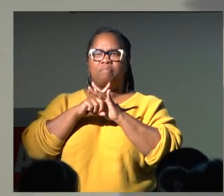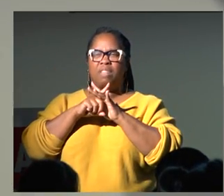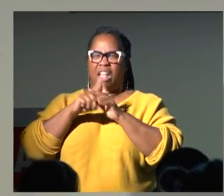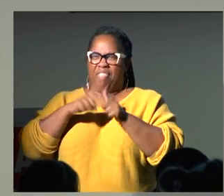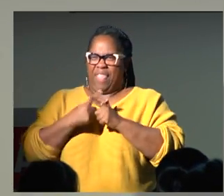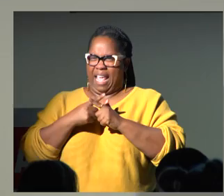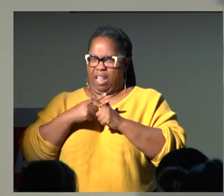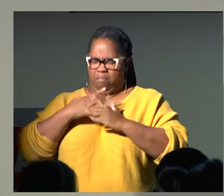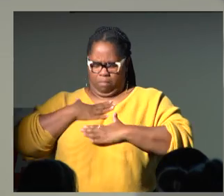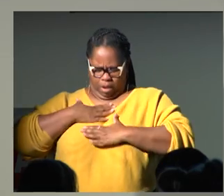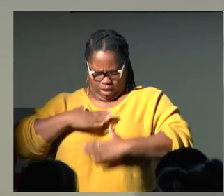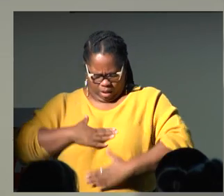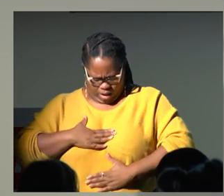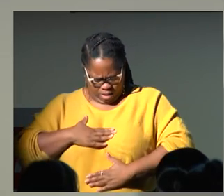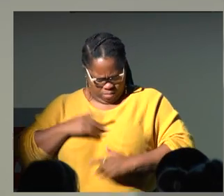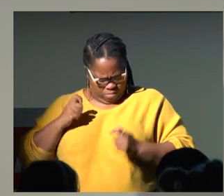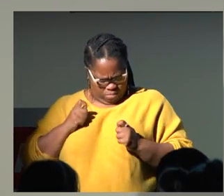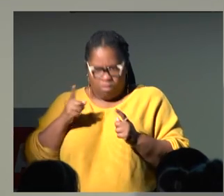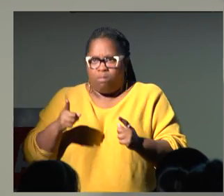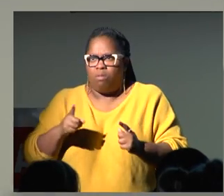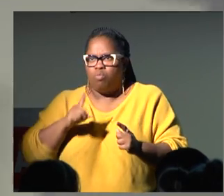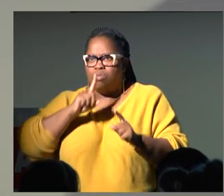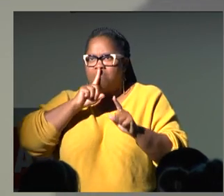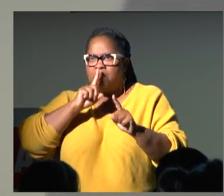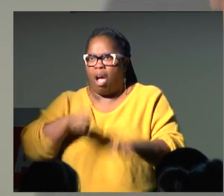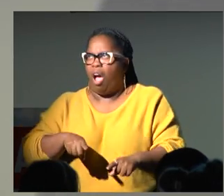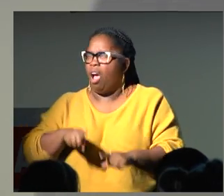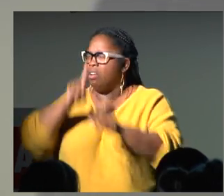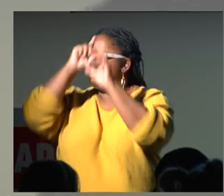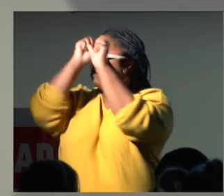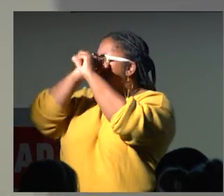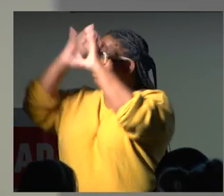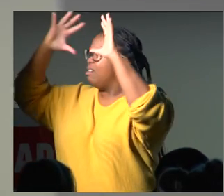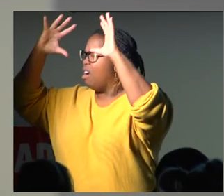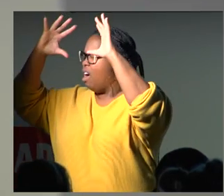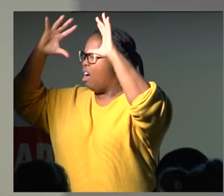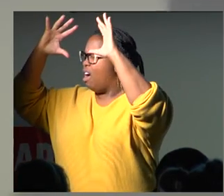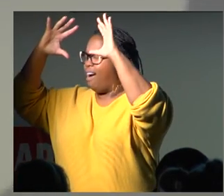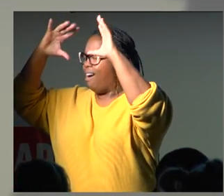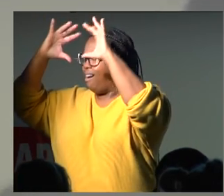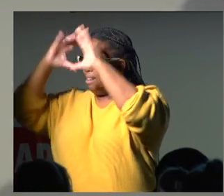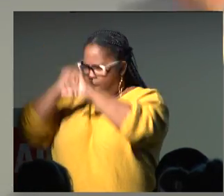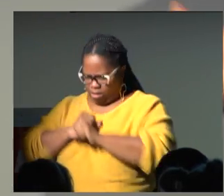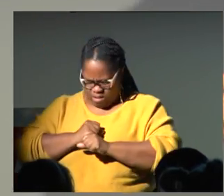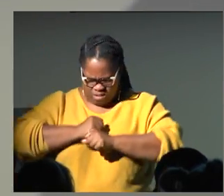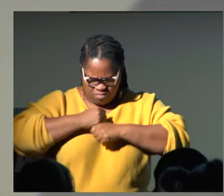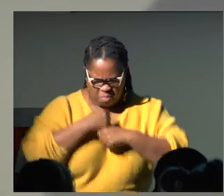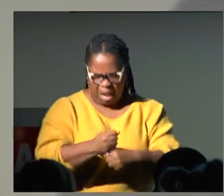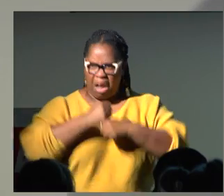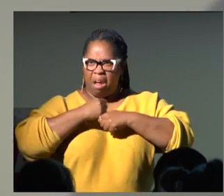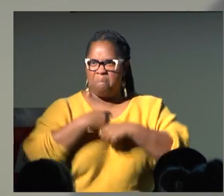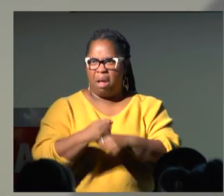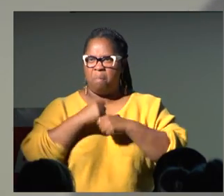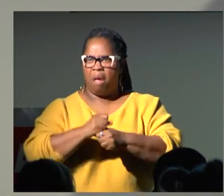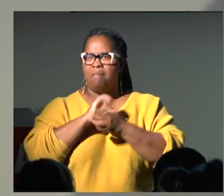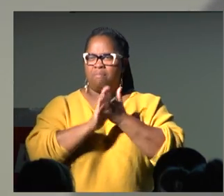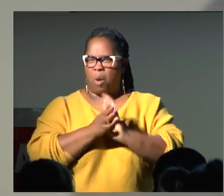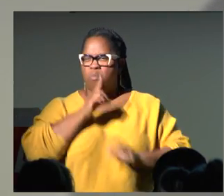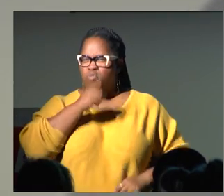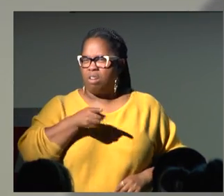visceral response to make, to manifest that image into physical reality.